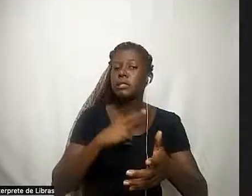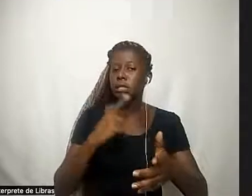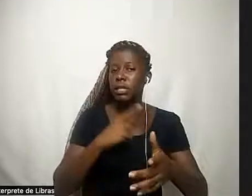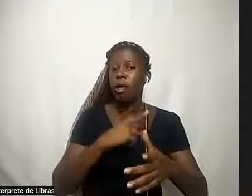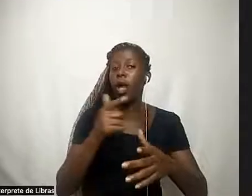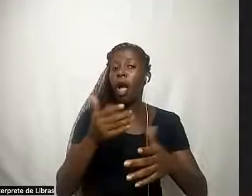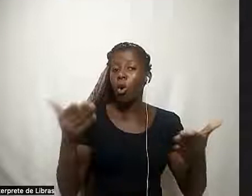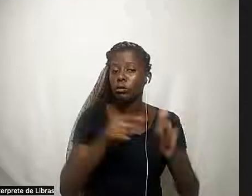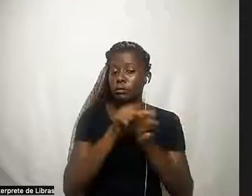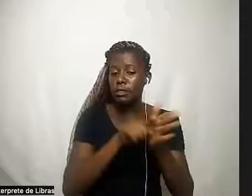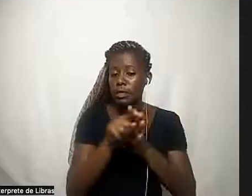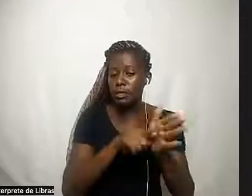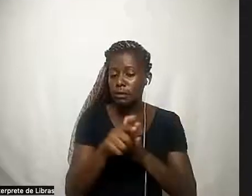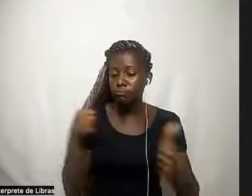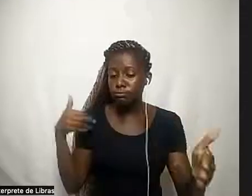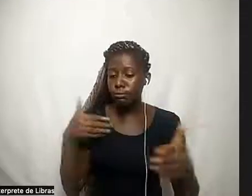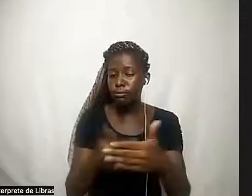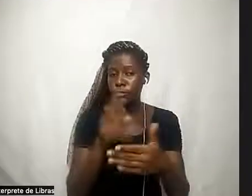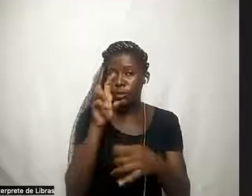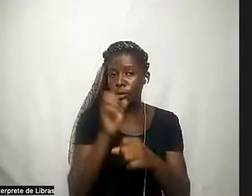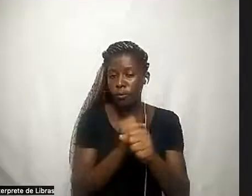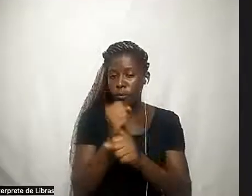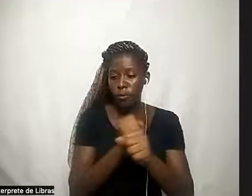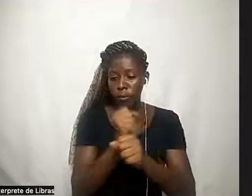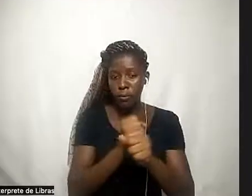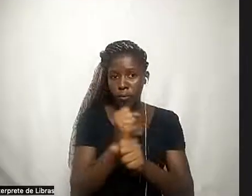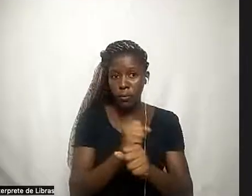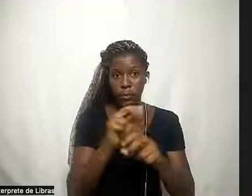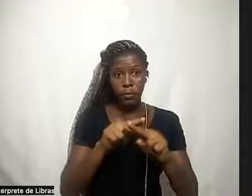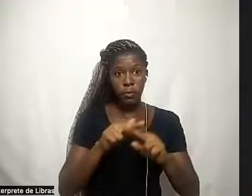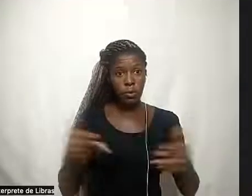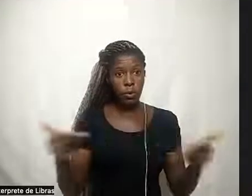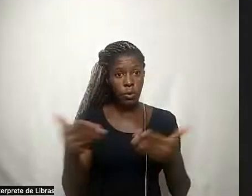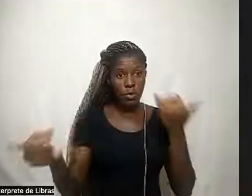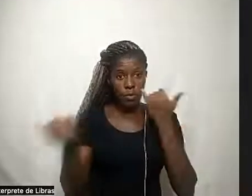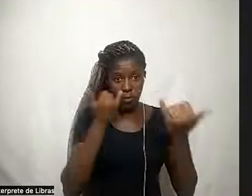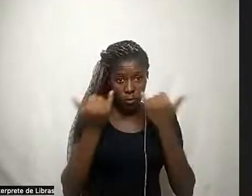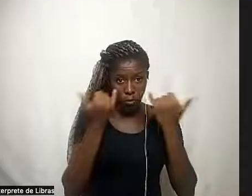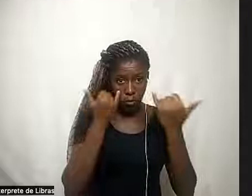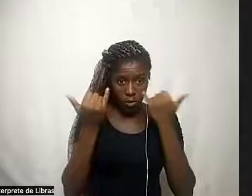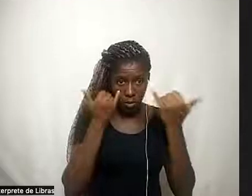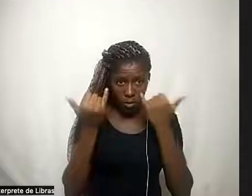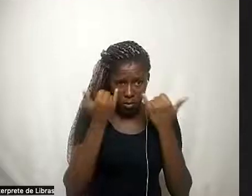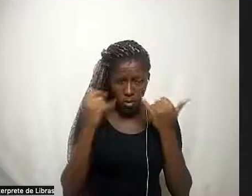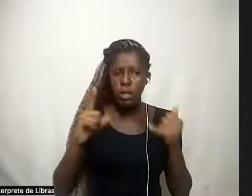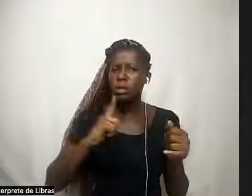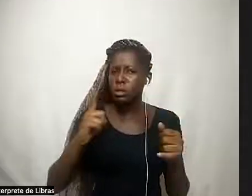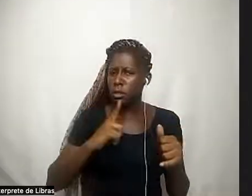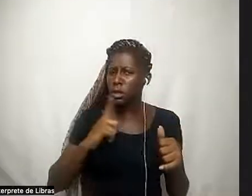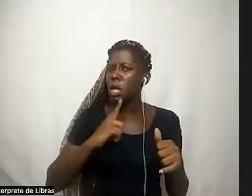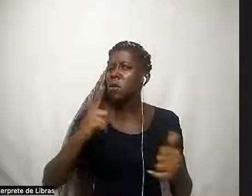directing resources in the last 5 years to survey and diagnose the situation of the species around the Brazilian coast.